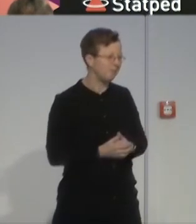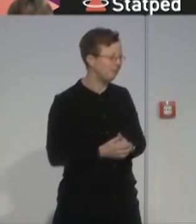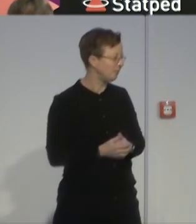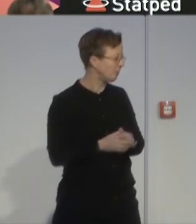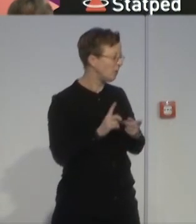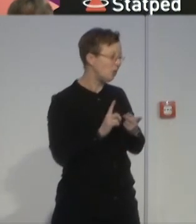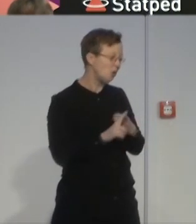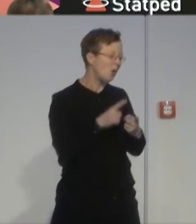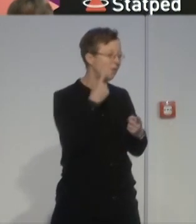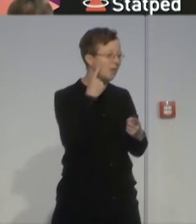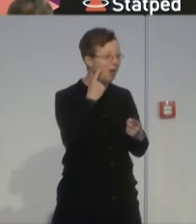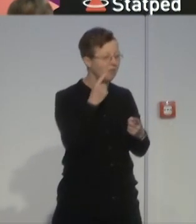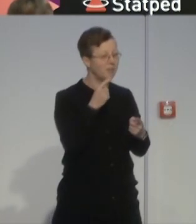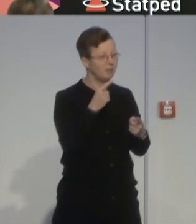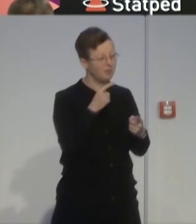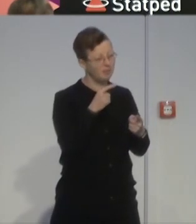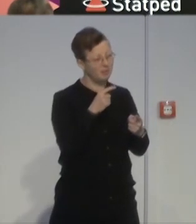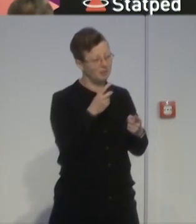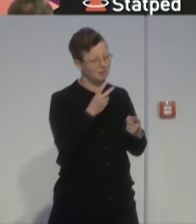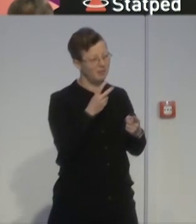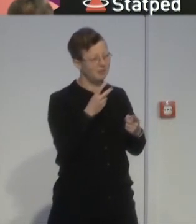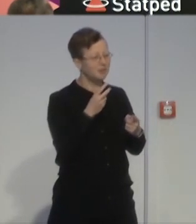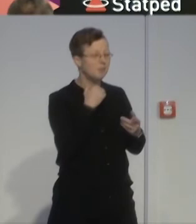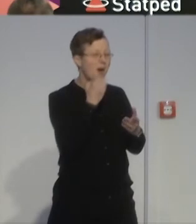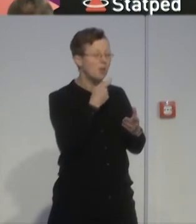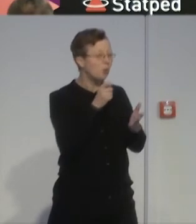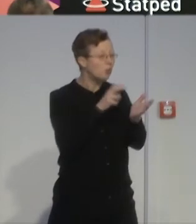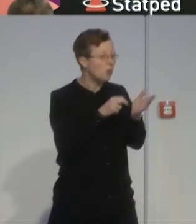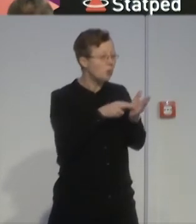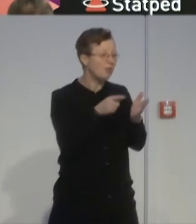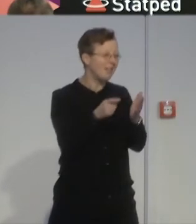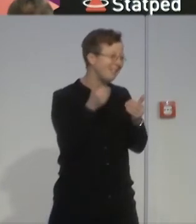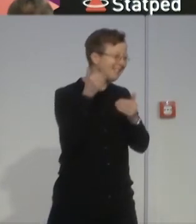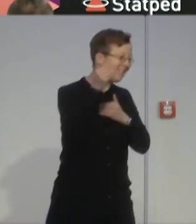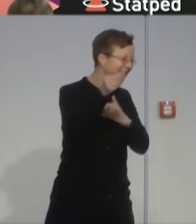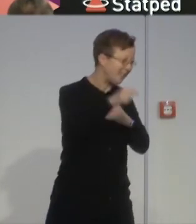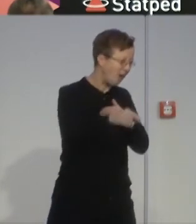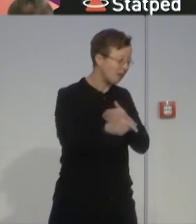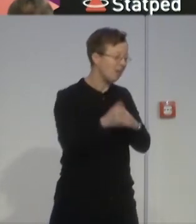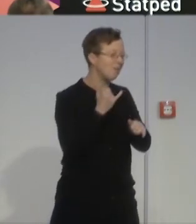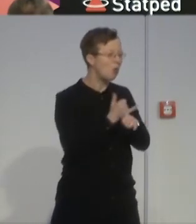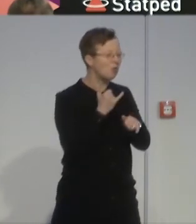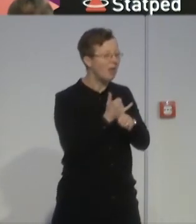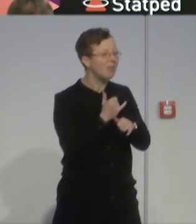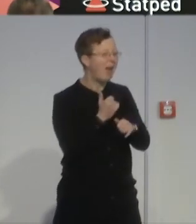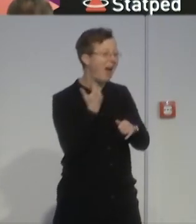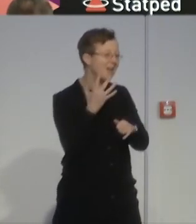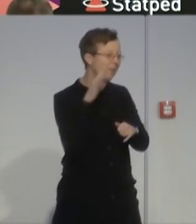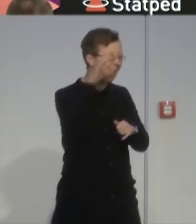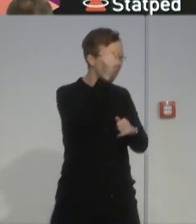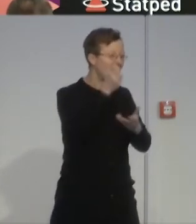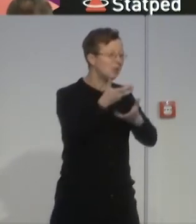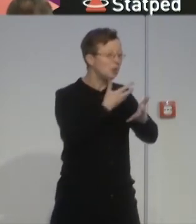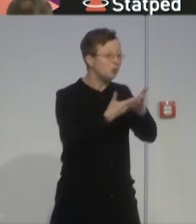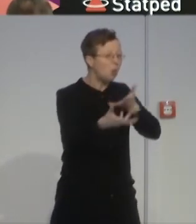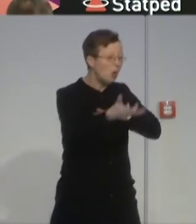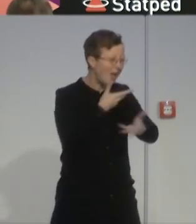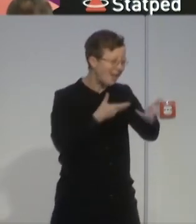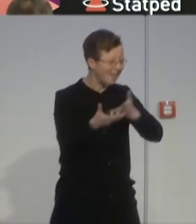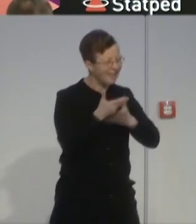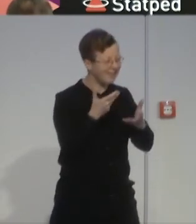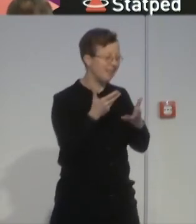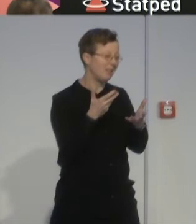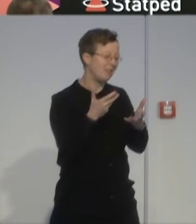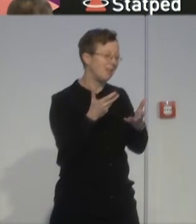So we can pass some questions for later today. How is the concept of languaging useful in relation to the atypical case of